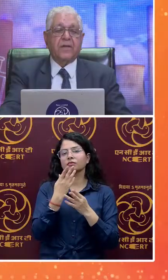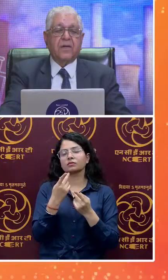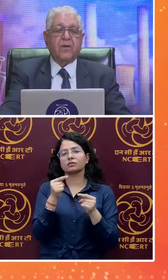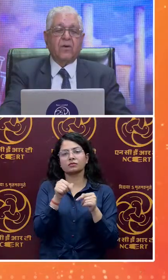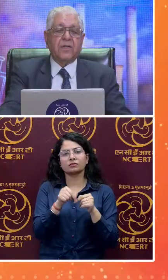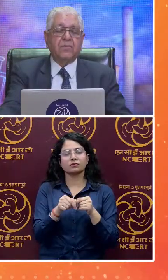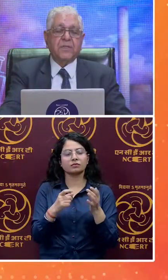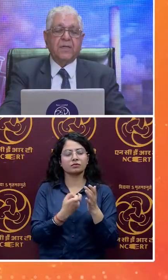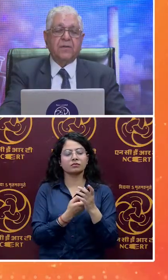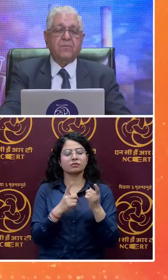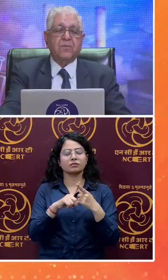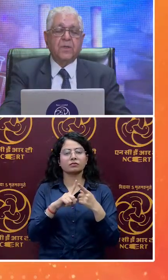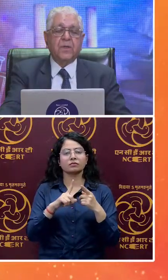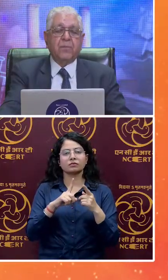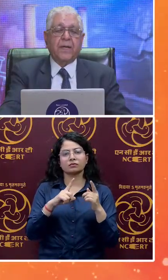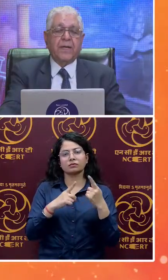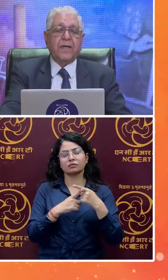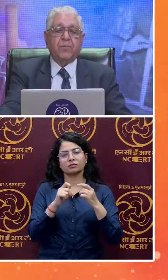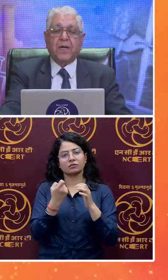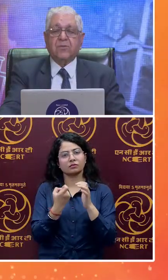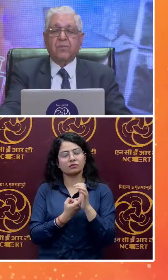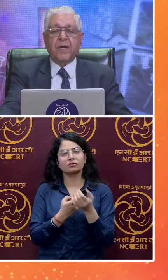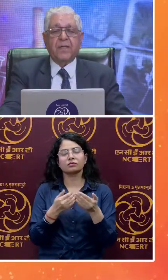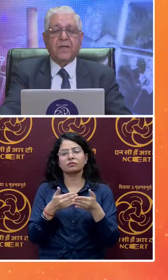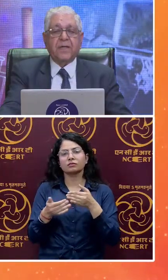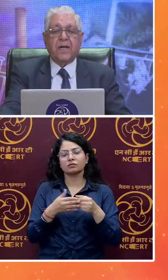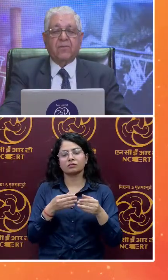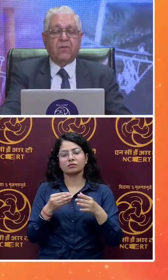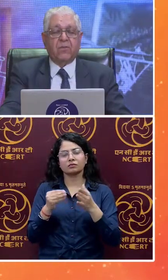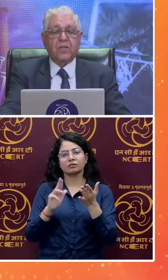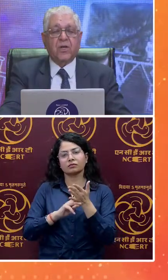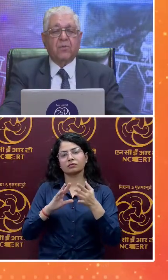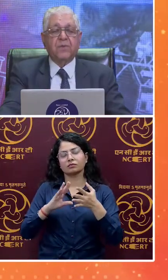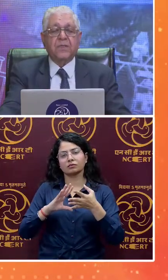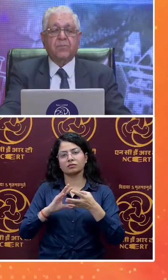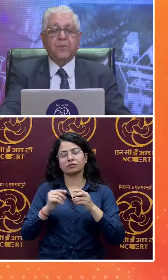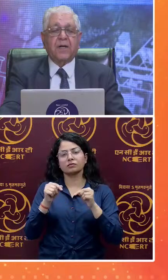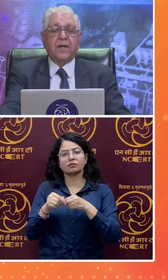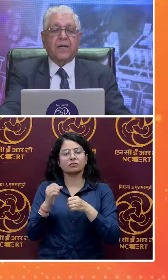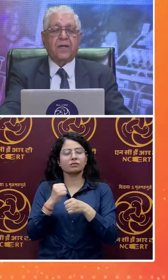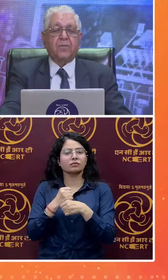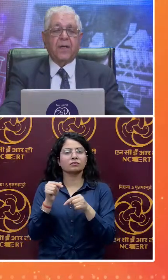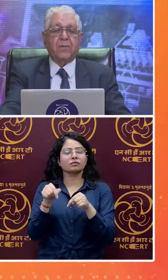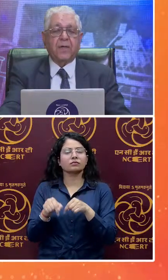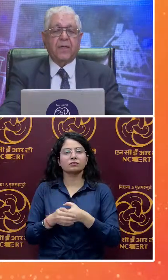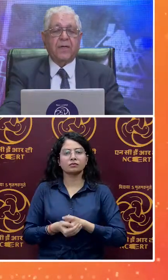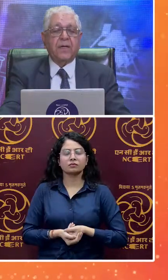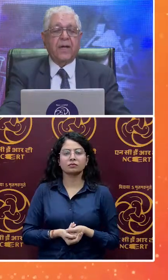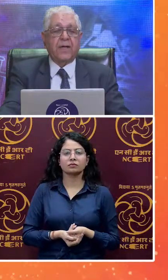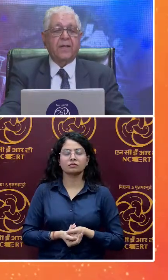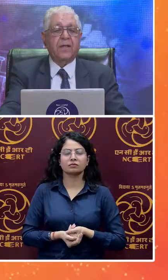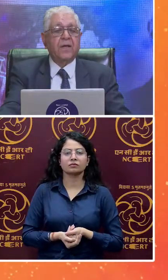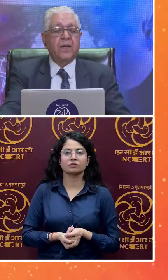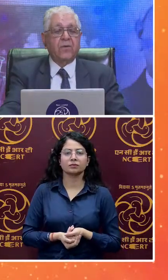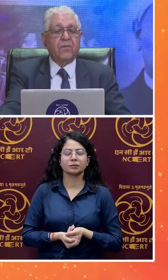that reactor. All the mechanical parts were made in the TIFR workshop. The Apsara reactor became critical